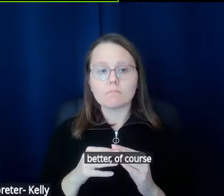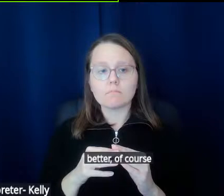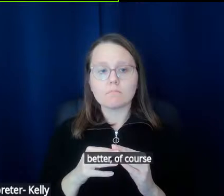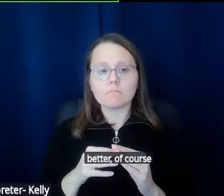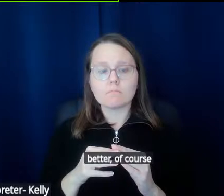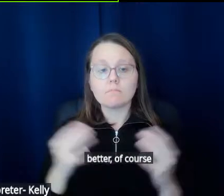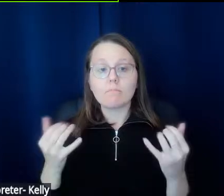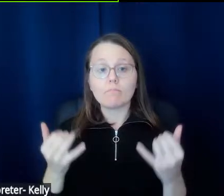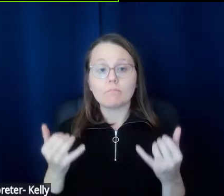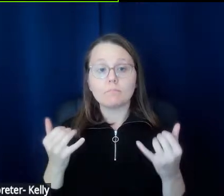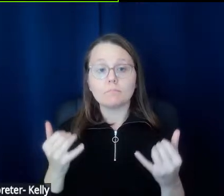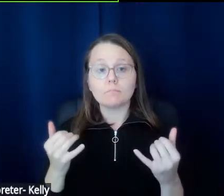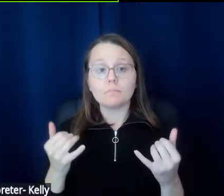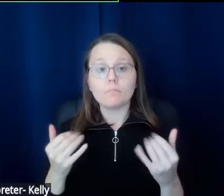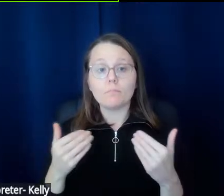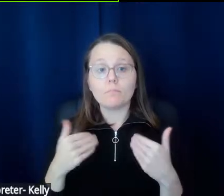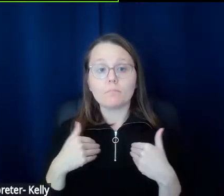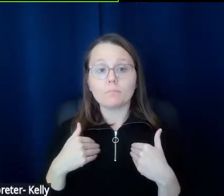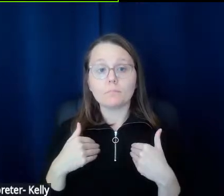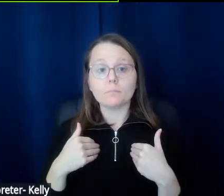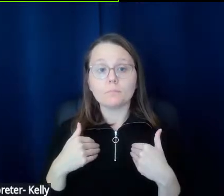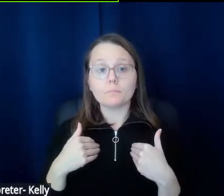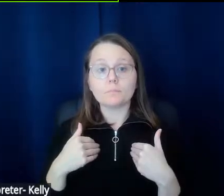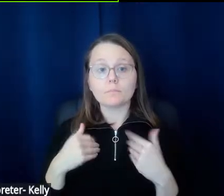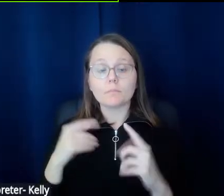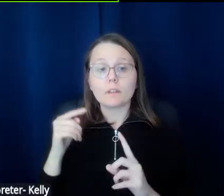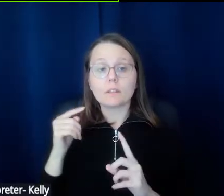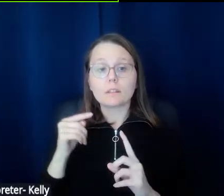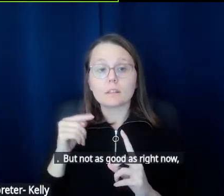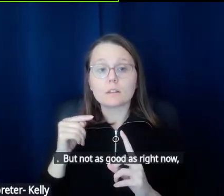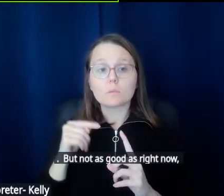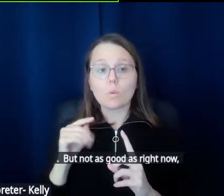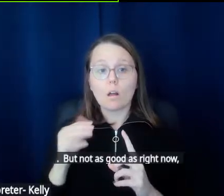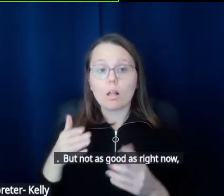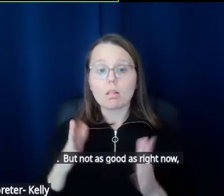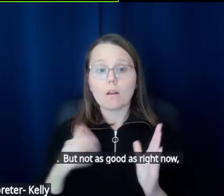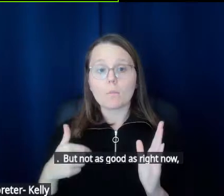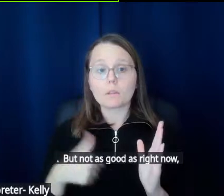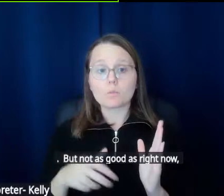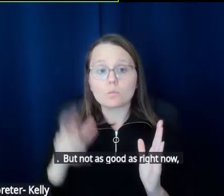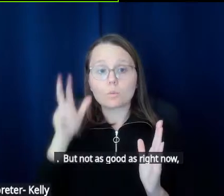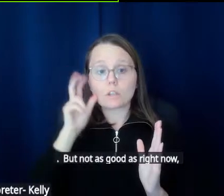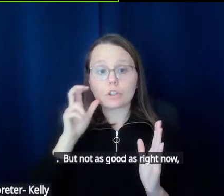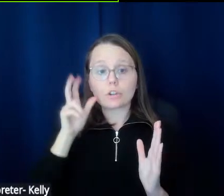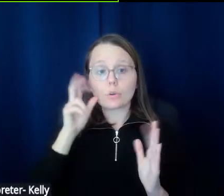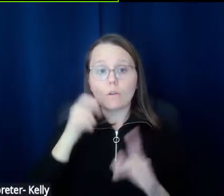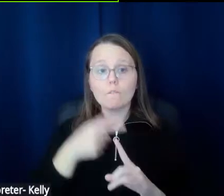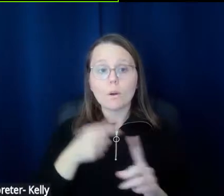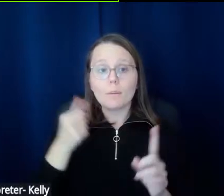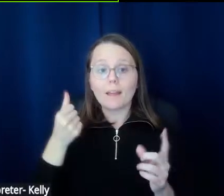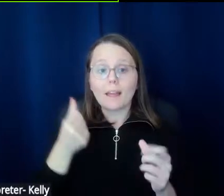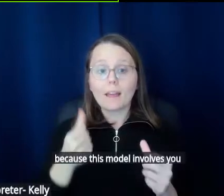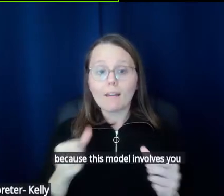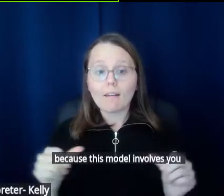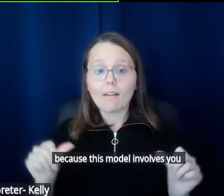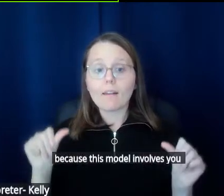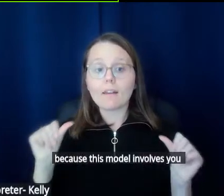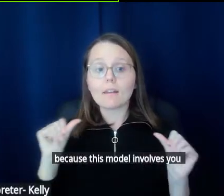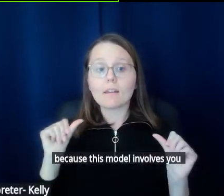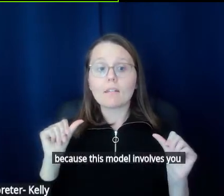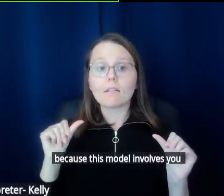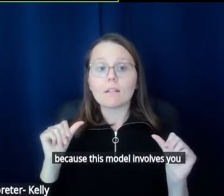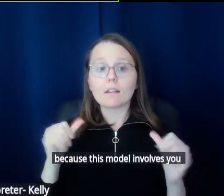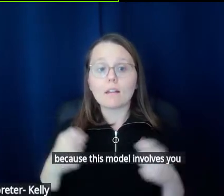now, because this Marvel allows you to hear from any kind of